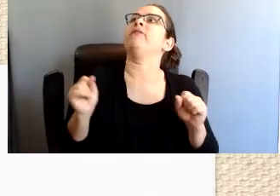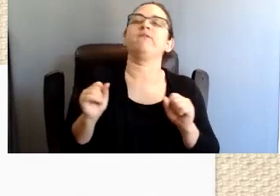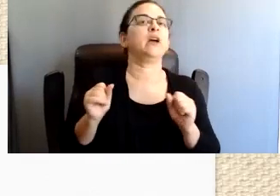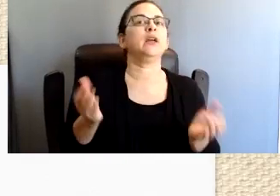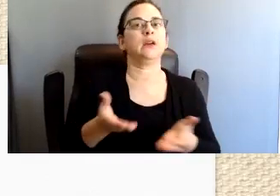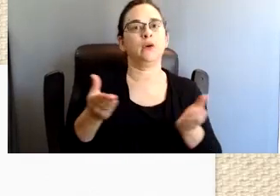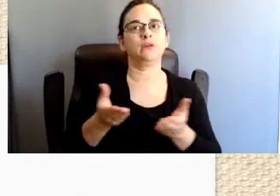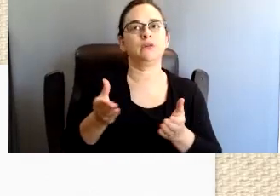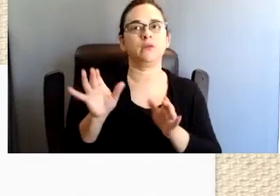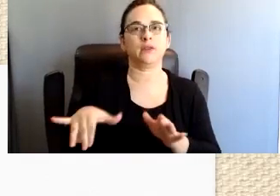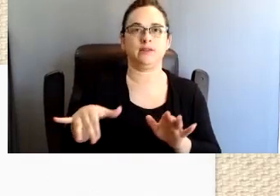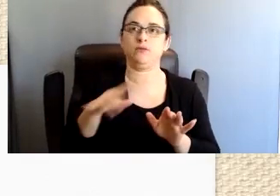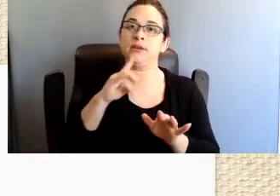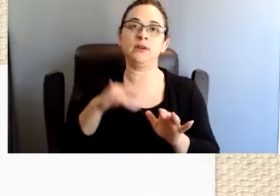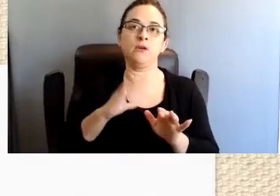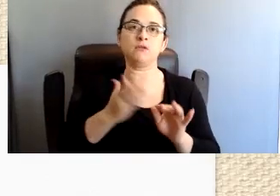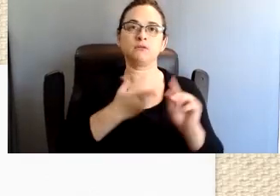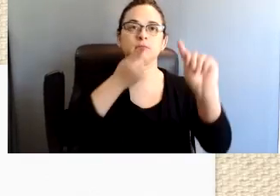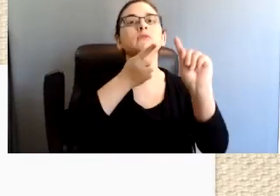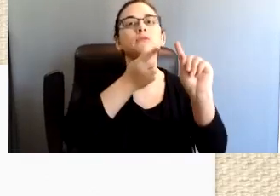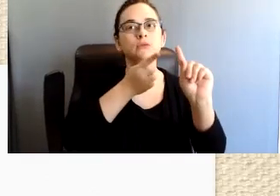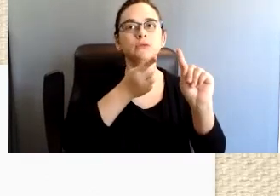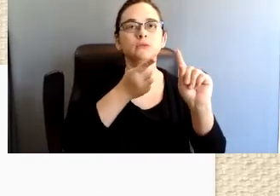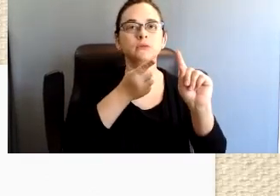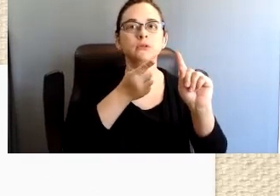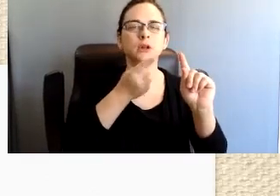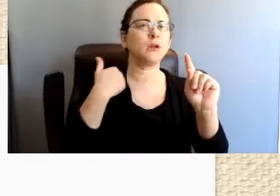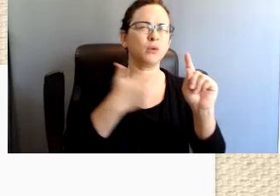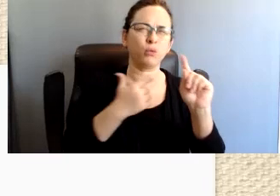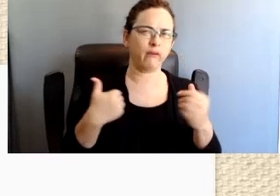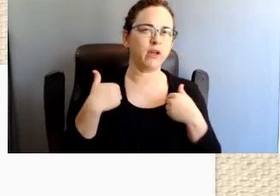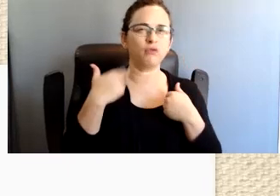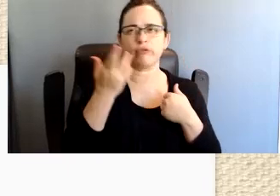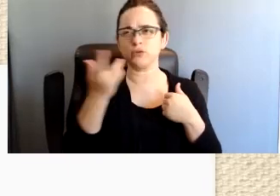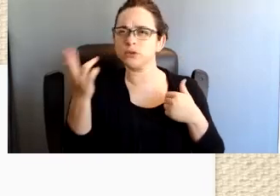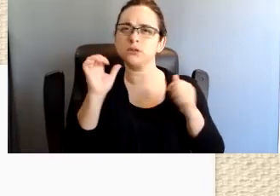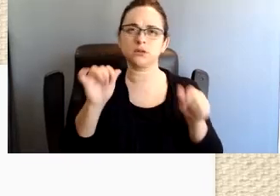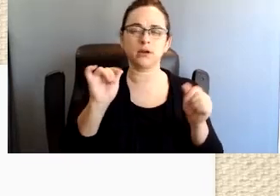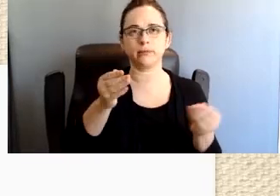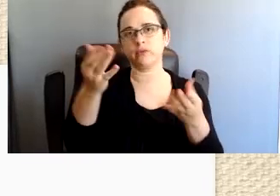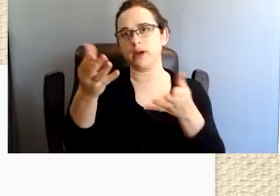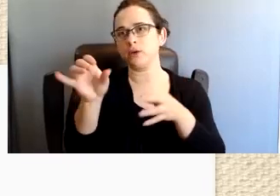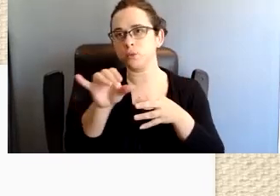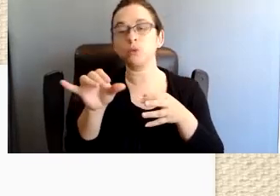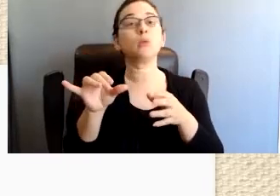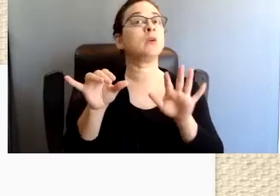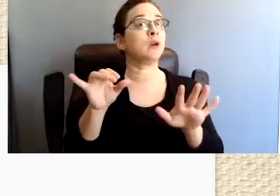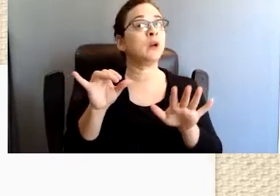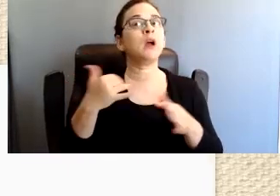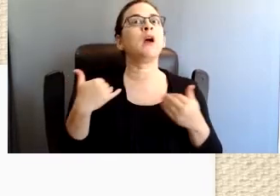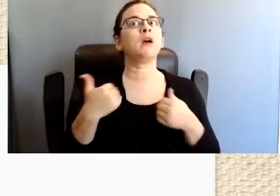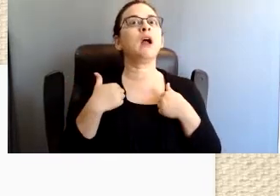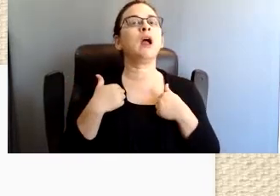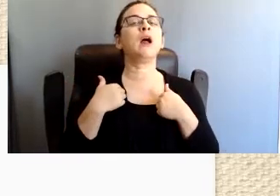one. And then we also help them out with resources. Okay. And resources we do have a free immigration attorney for them and their